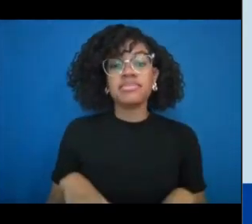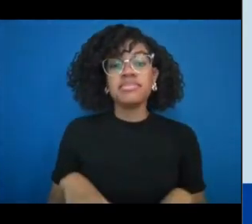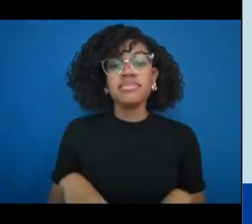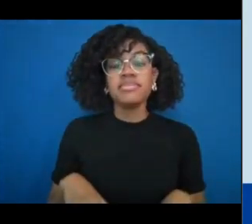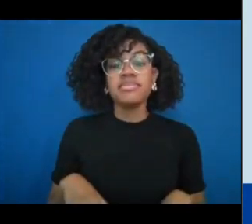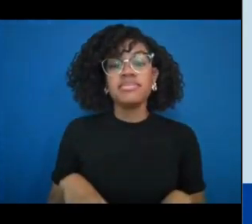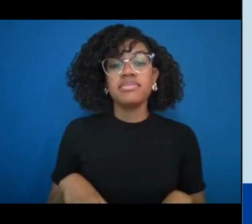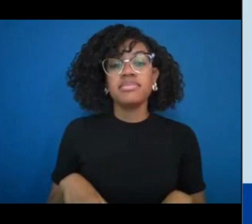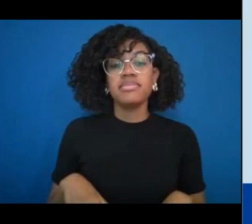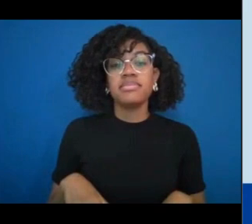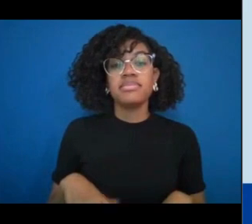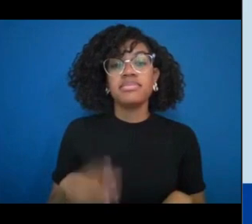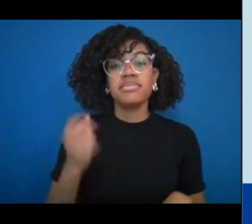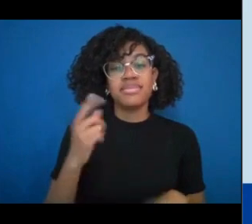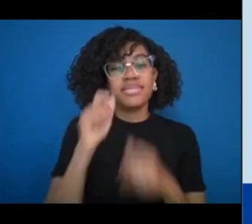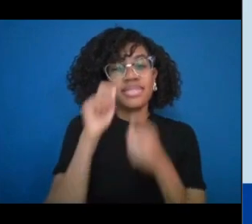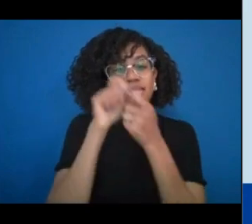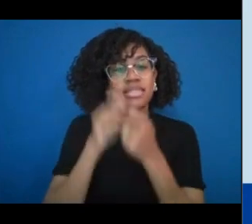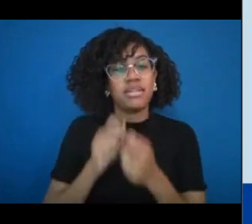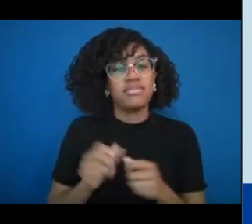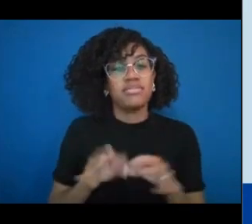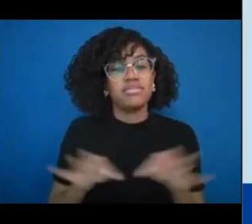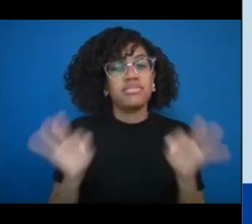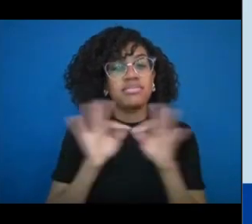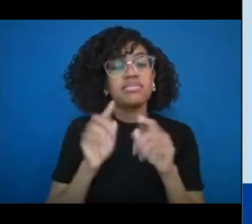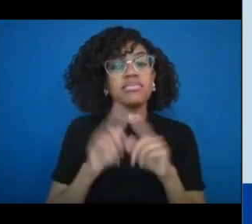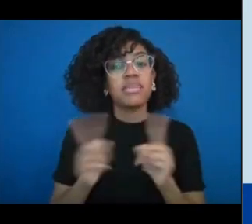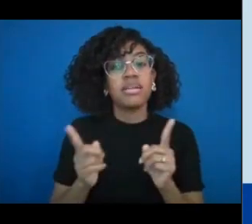The devil will be in the details, but